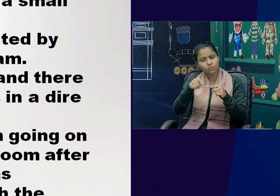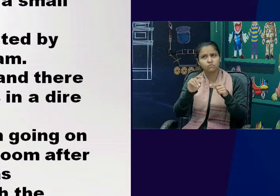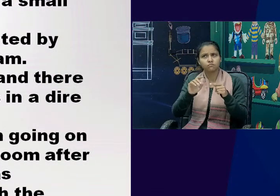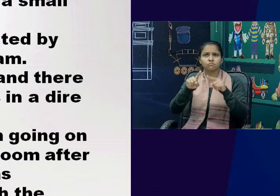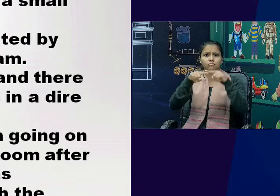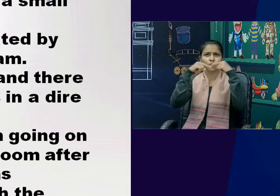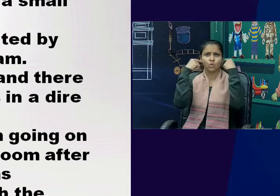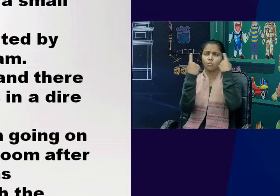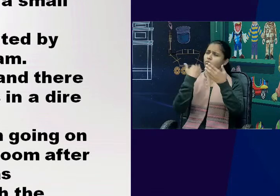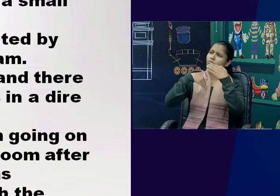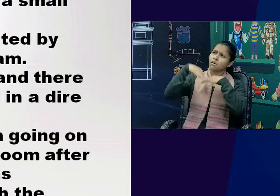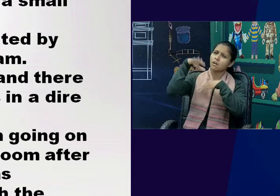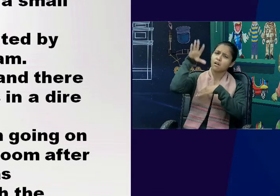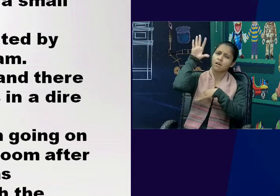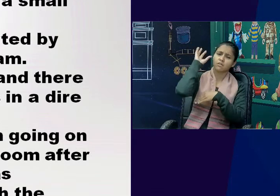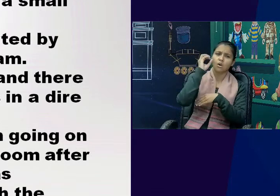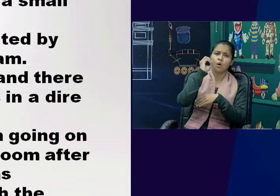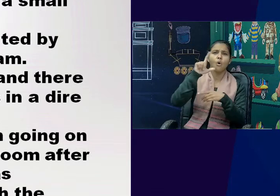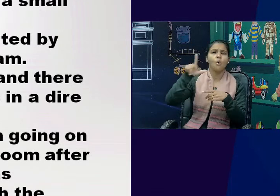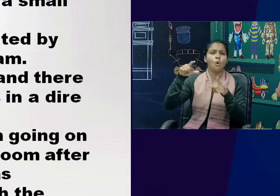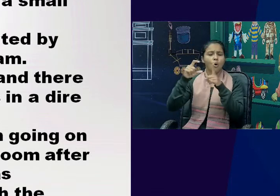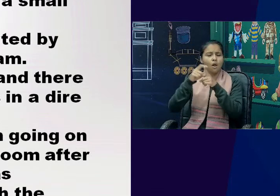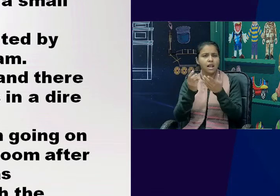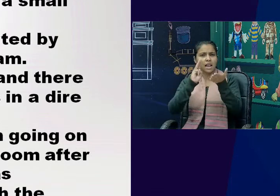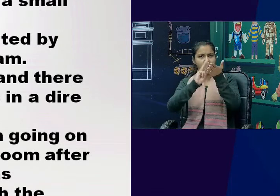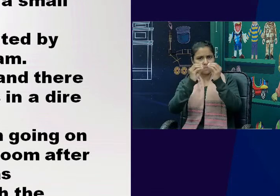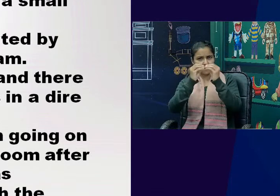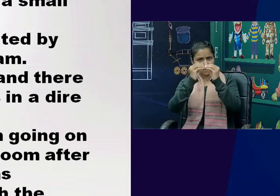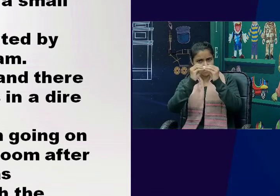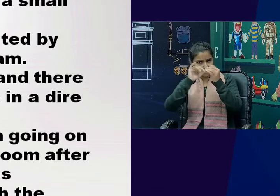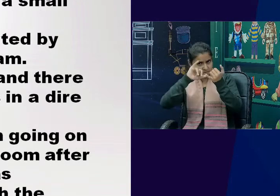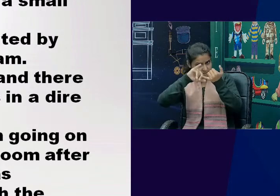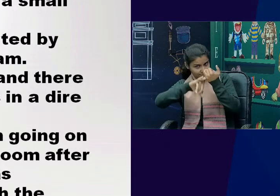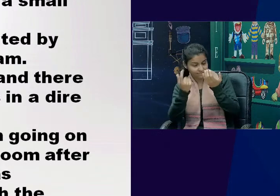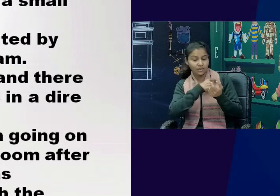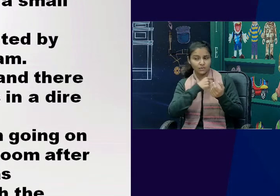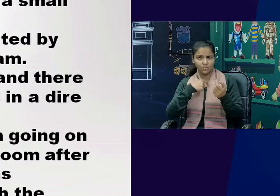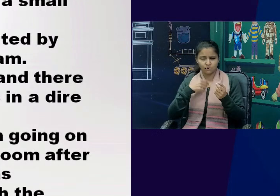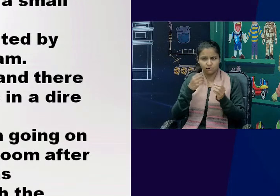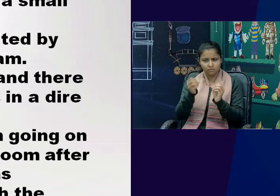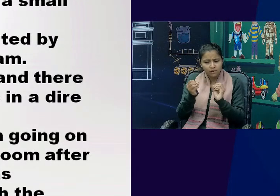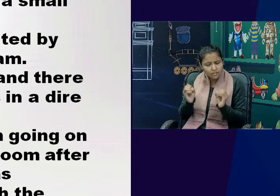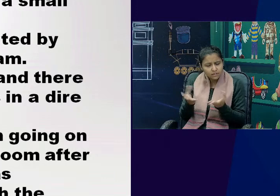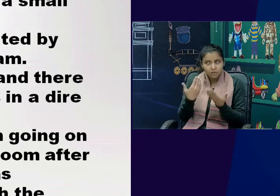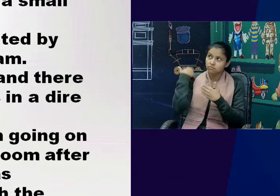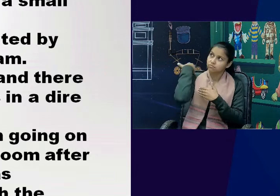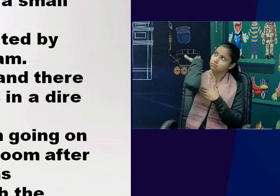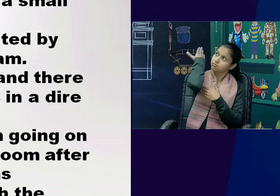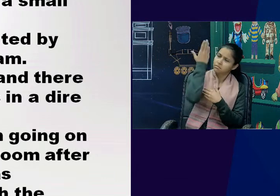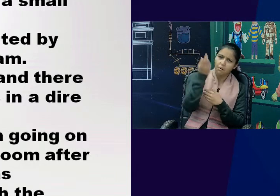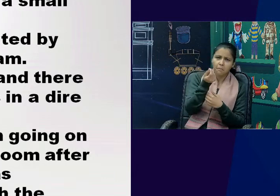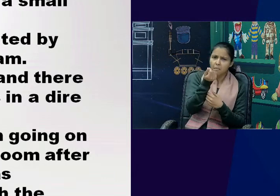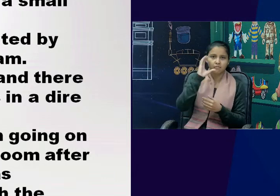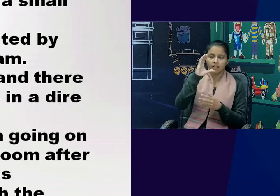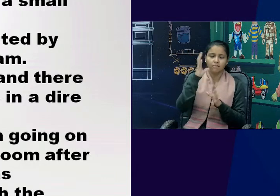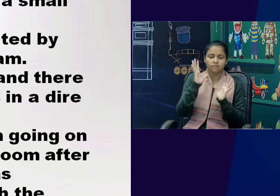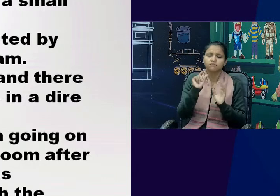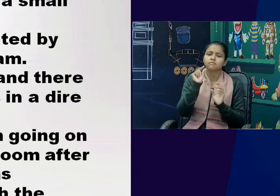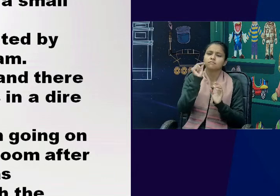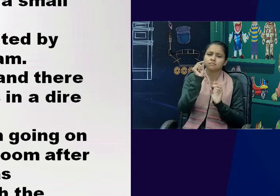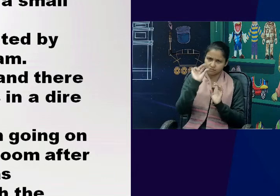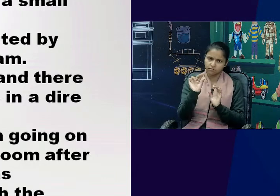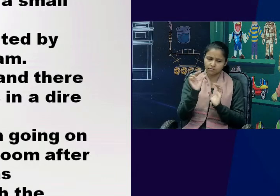fashioned. He had just graduated out of the MBBS. He was just a starting doctor, so he did not have much money, but yes, he had a